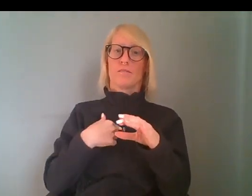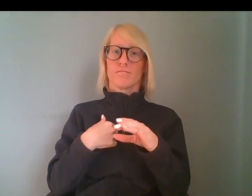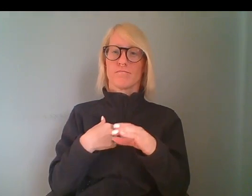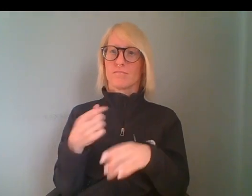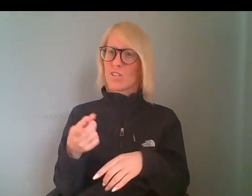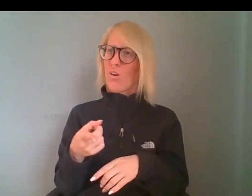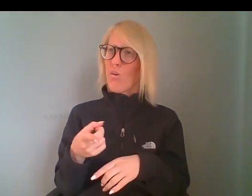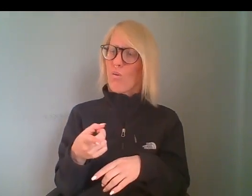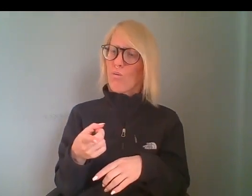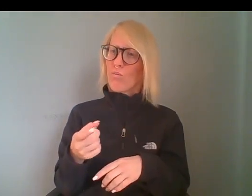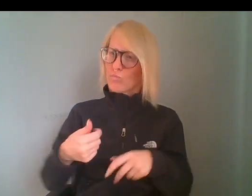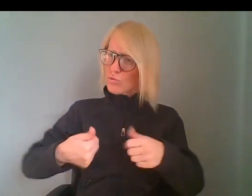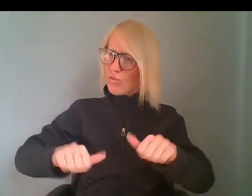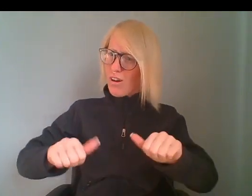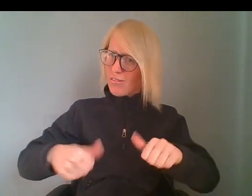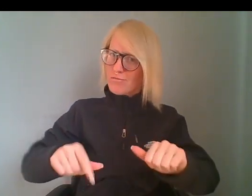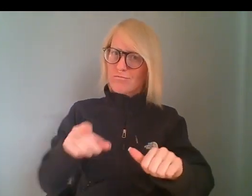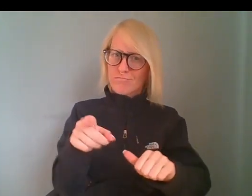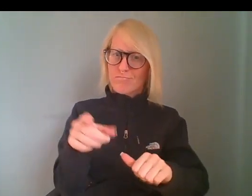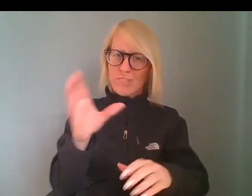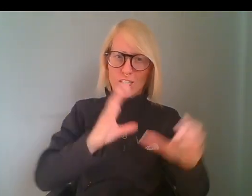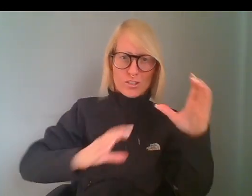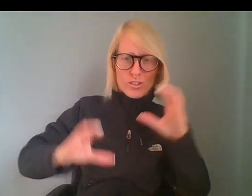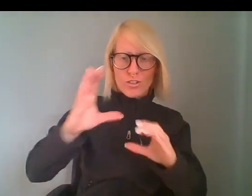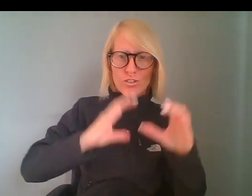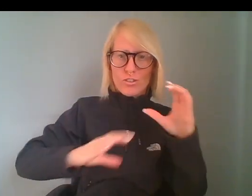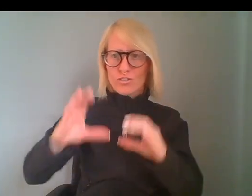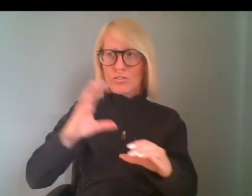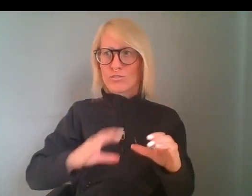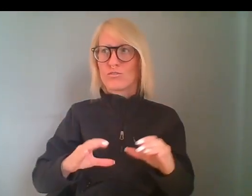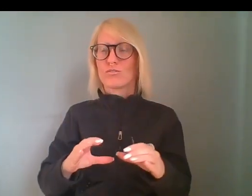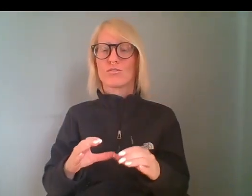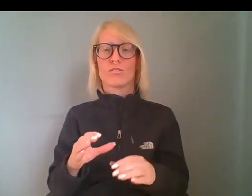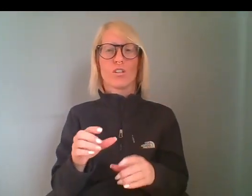just your nonprofit name, but words that are of interest to you. Put a couple